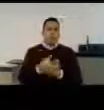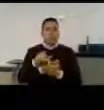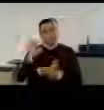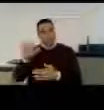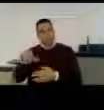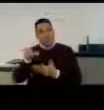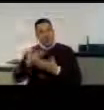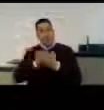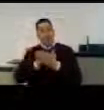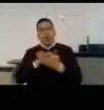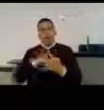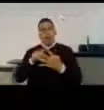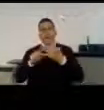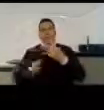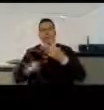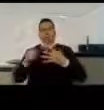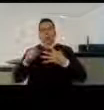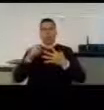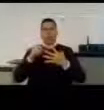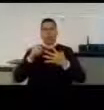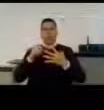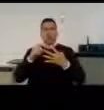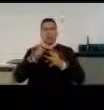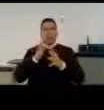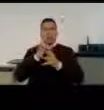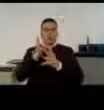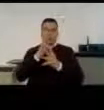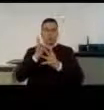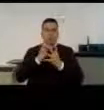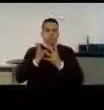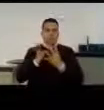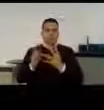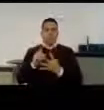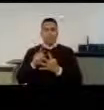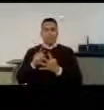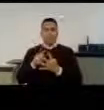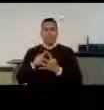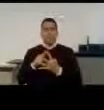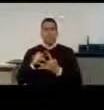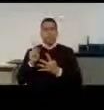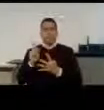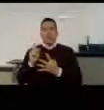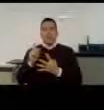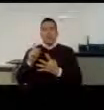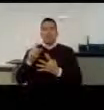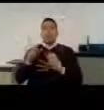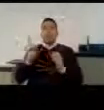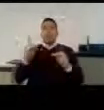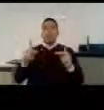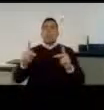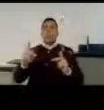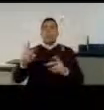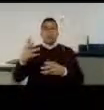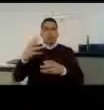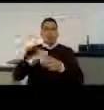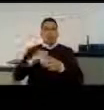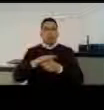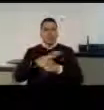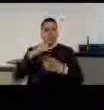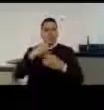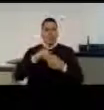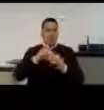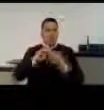on 4 major pillars: that all people deserve full participation in the community, that all people